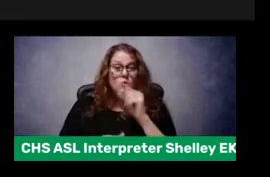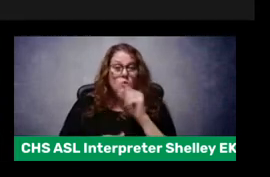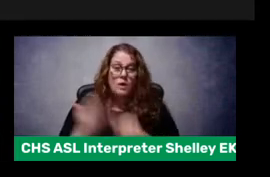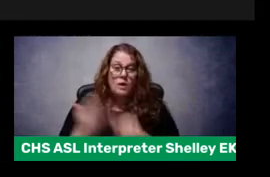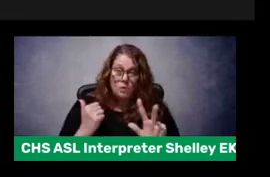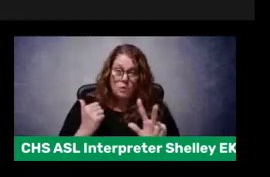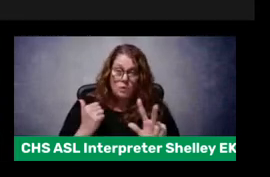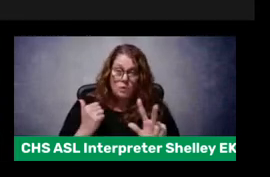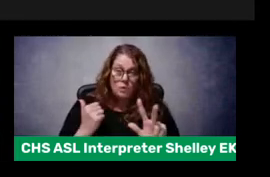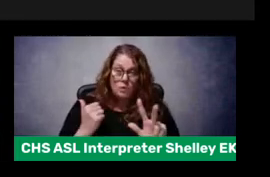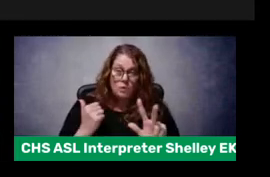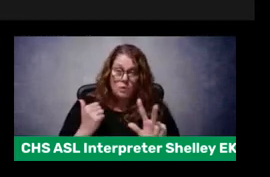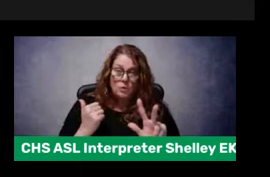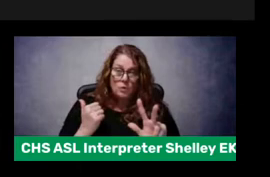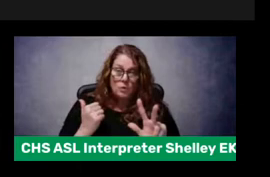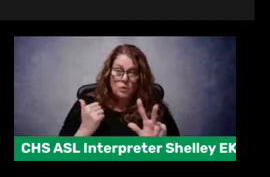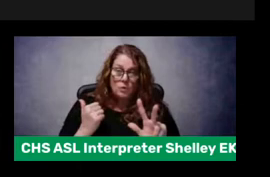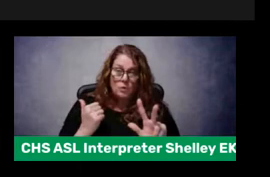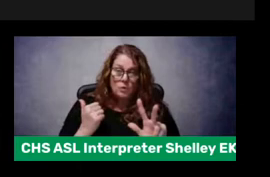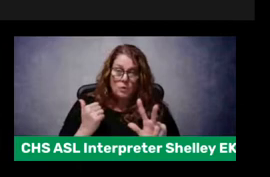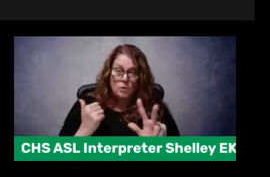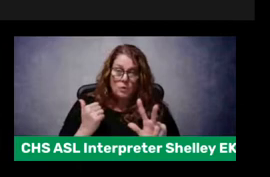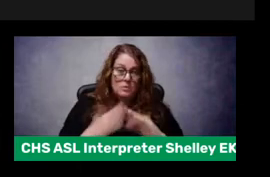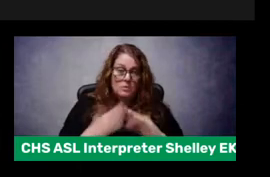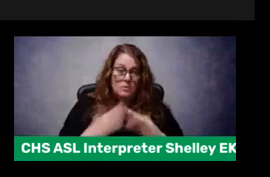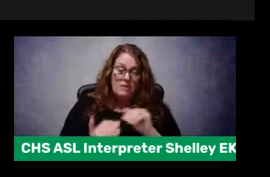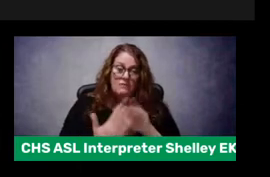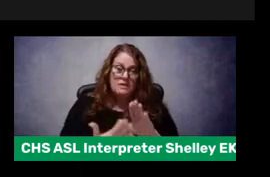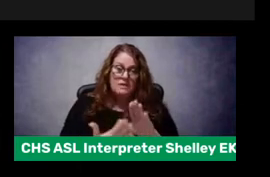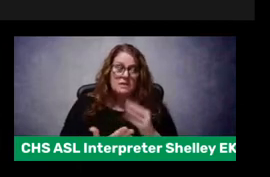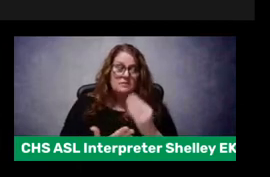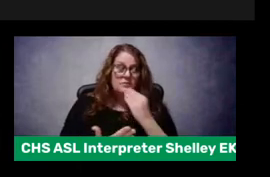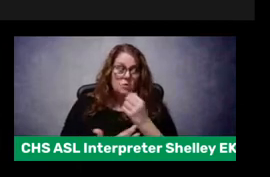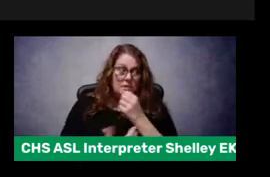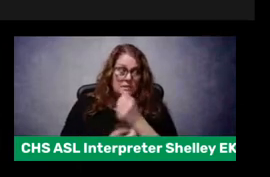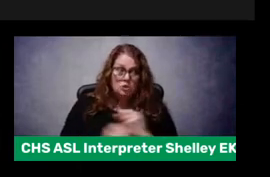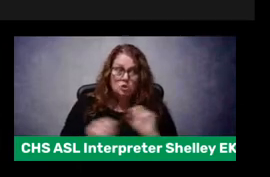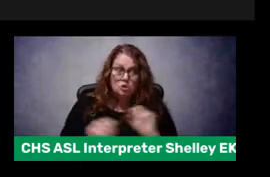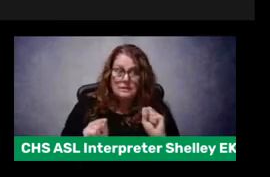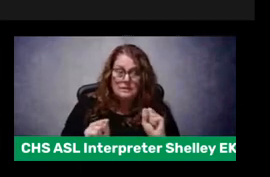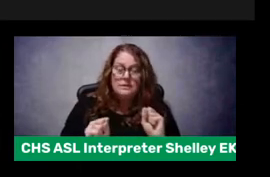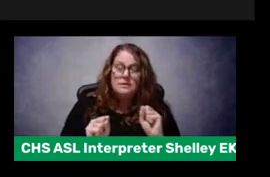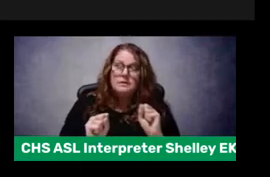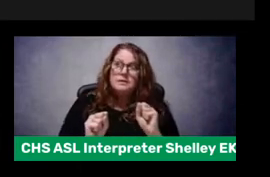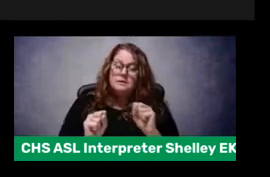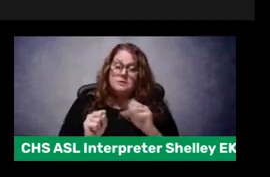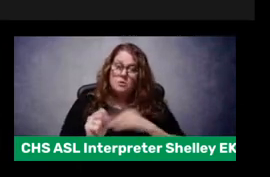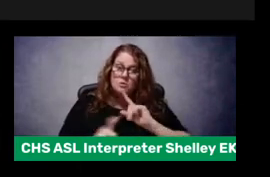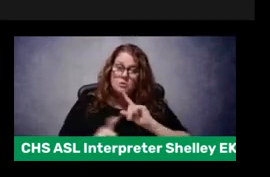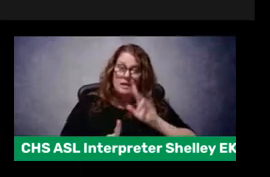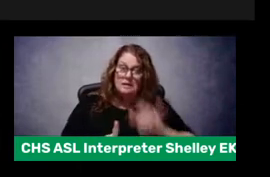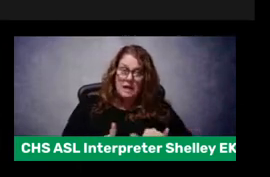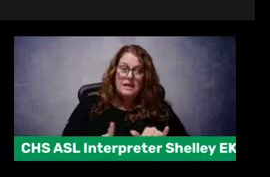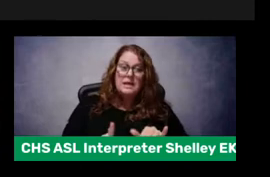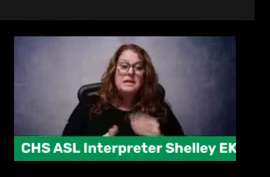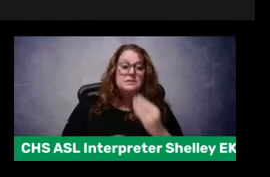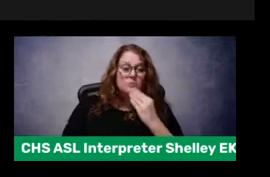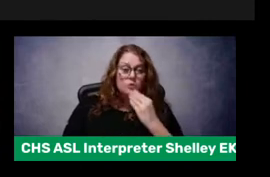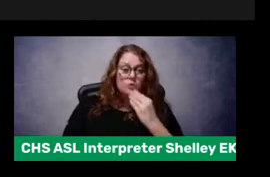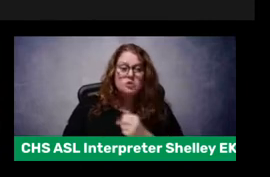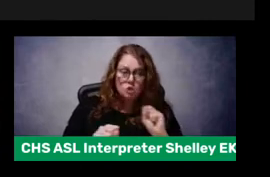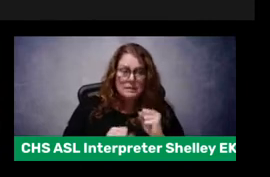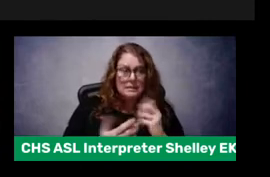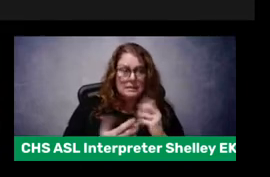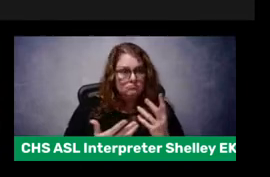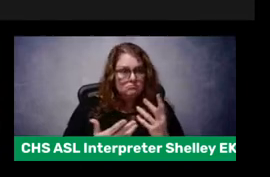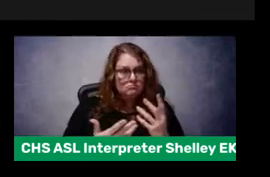people in Black and Brown communities are facing food insecurity. So the response to that is food security, right? To try